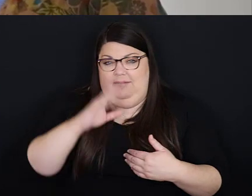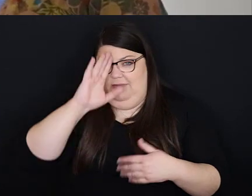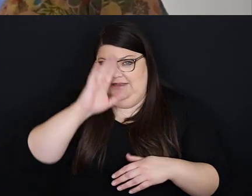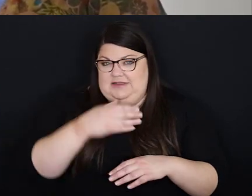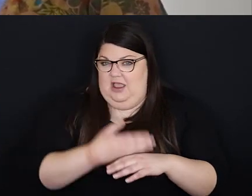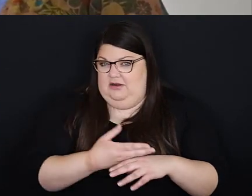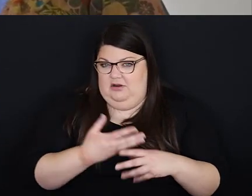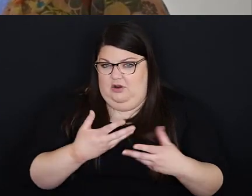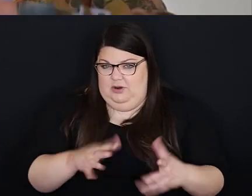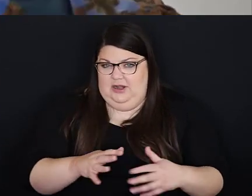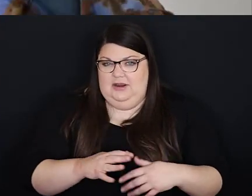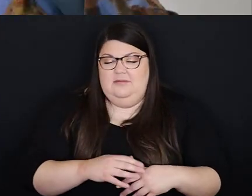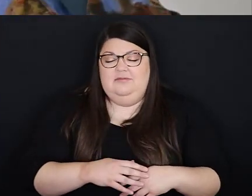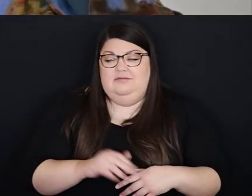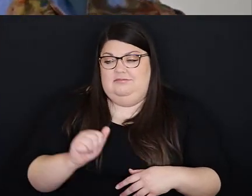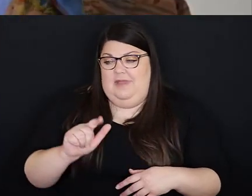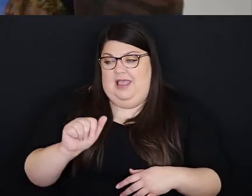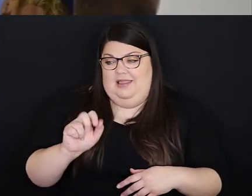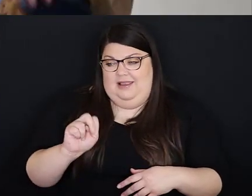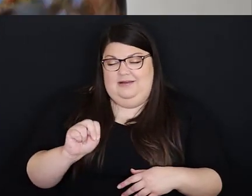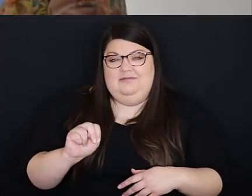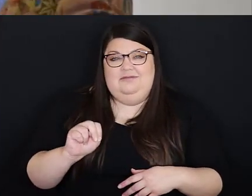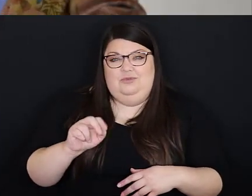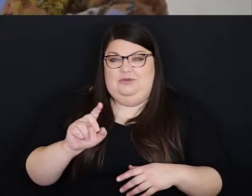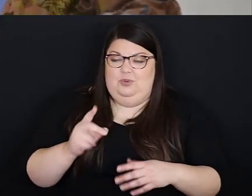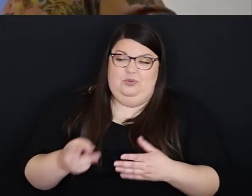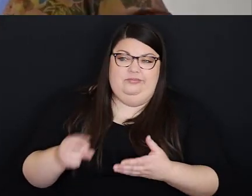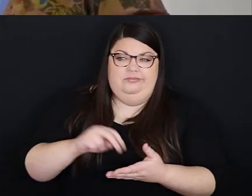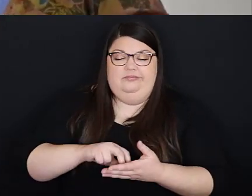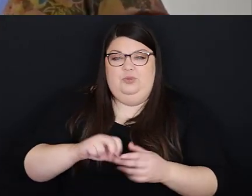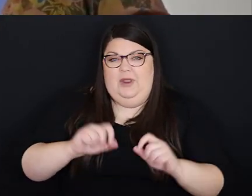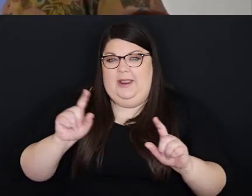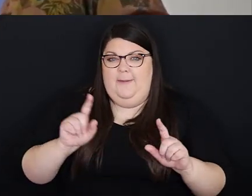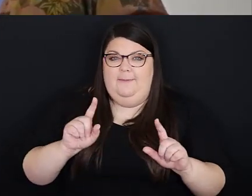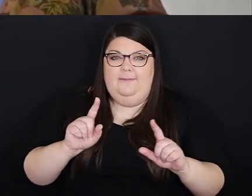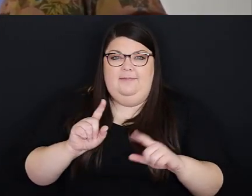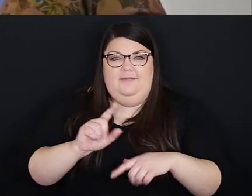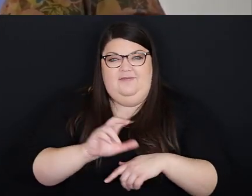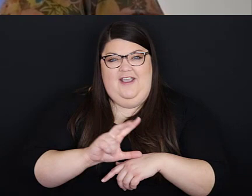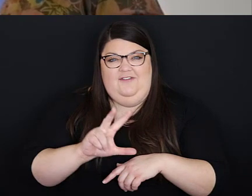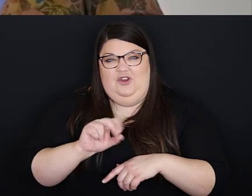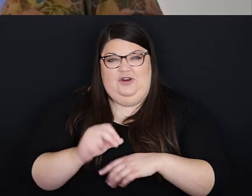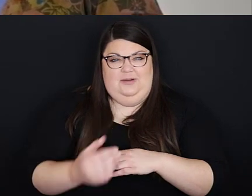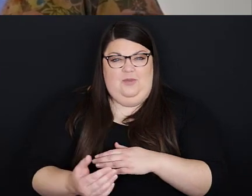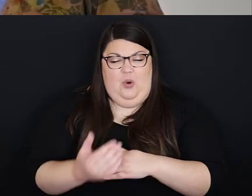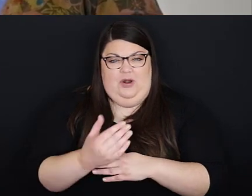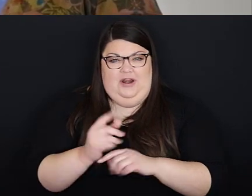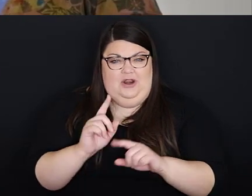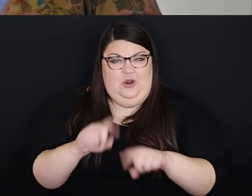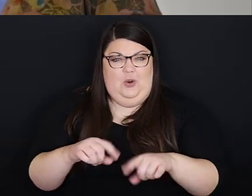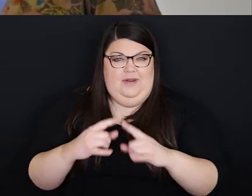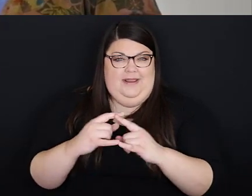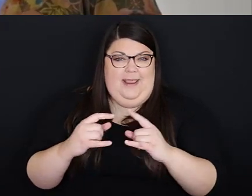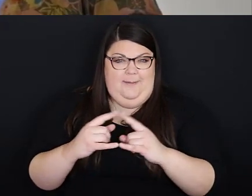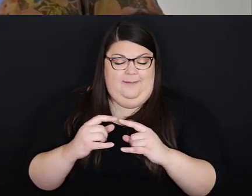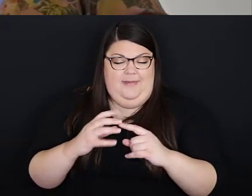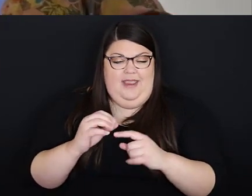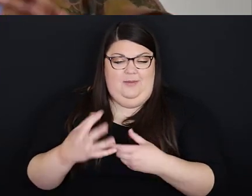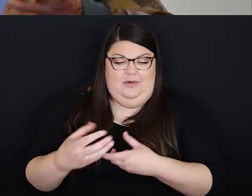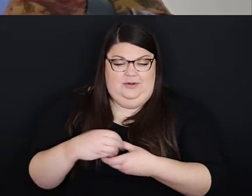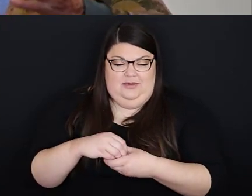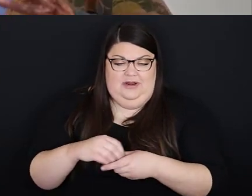so Alan would have to, you know, get up at 5 in the morning and go to the camp and participate as a